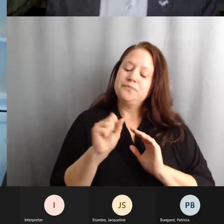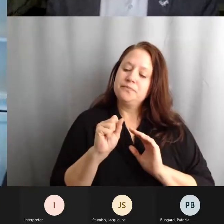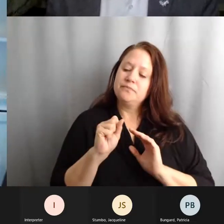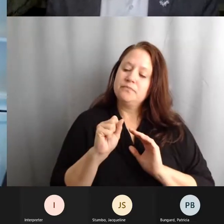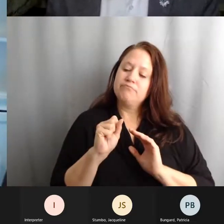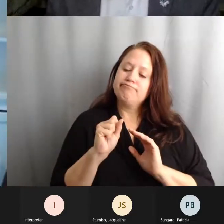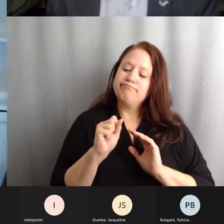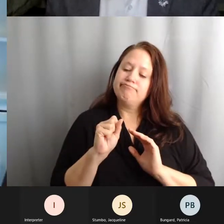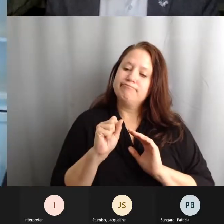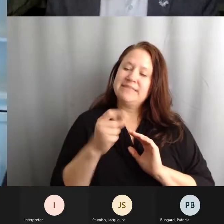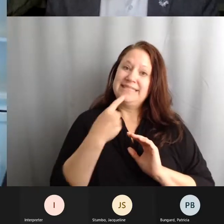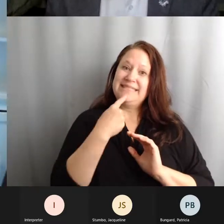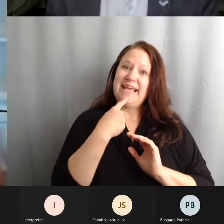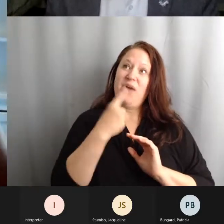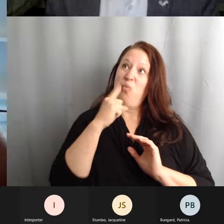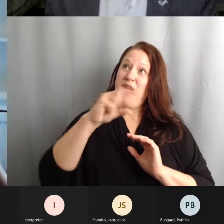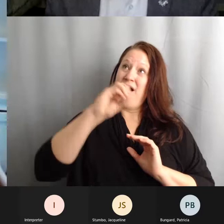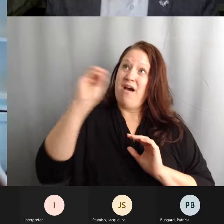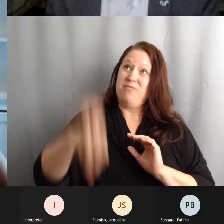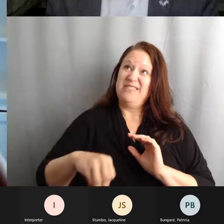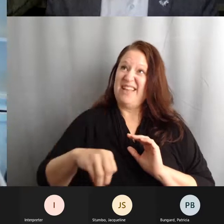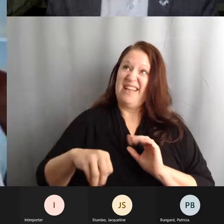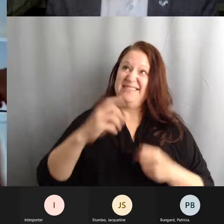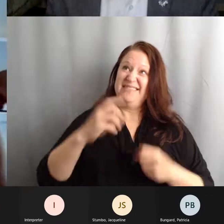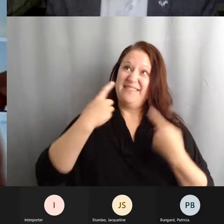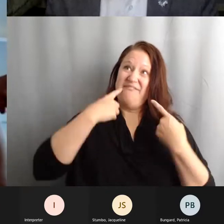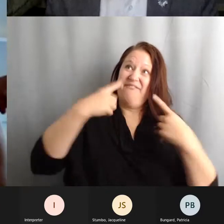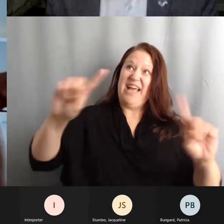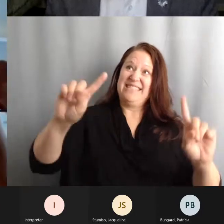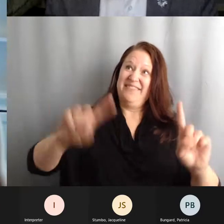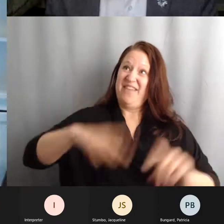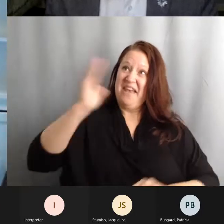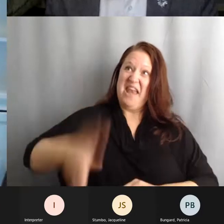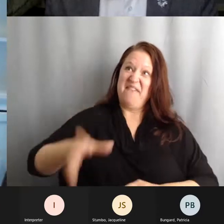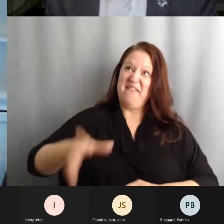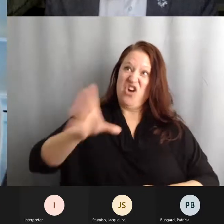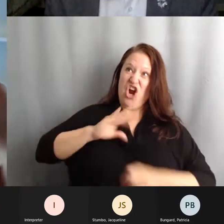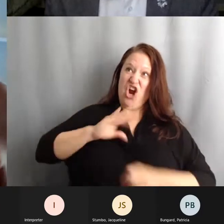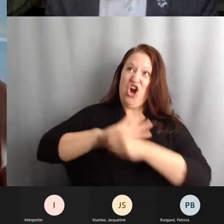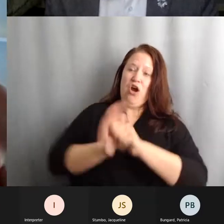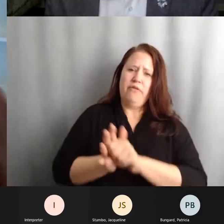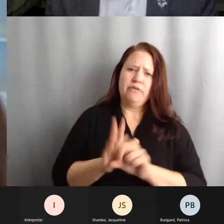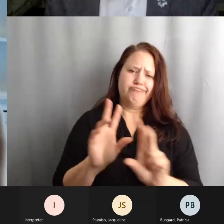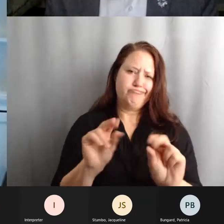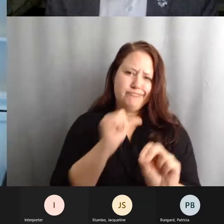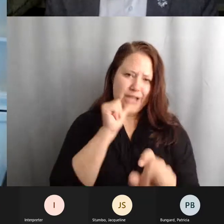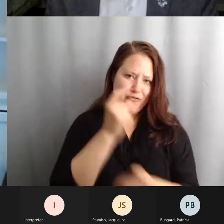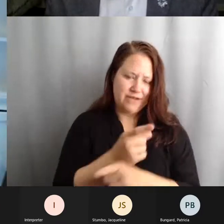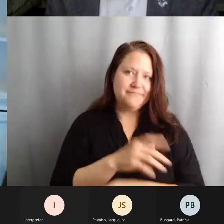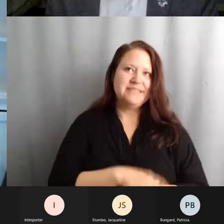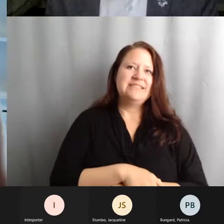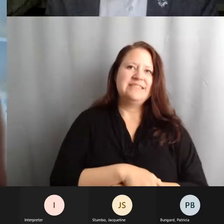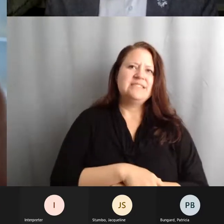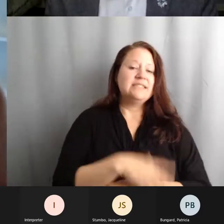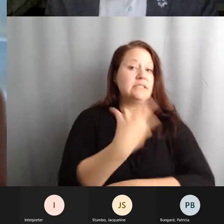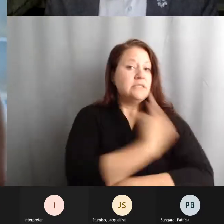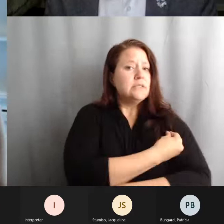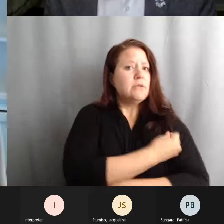sold as 100% effective. I think some people have said that, but that's not accurate. And so really they are holding